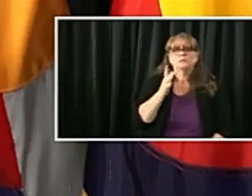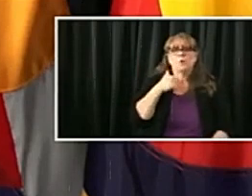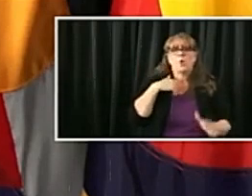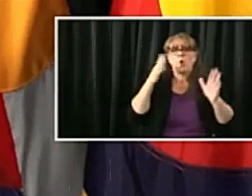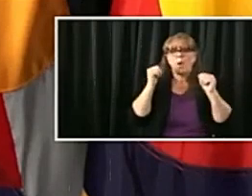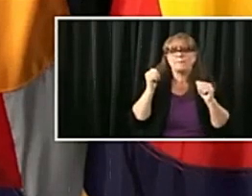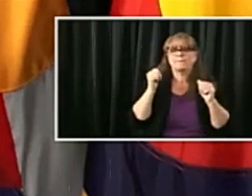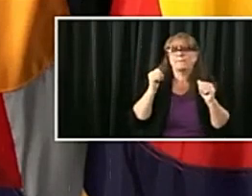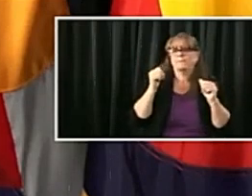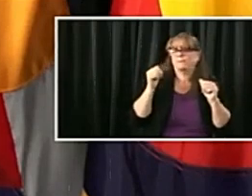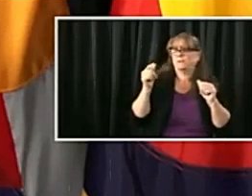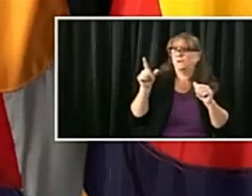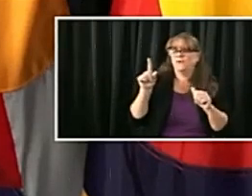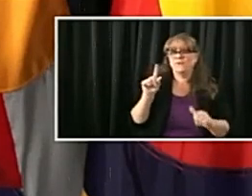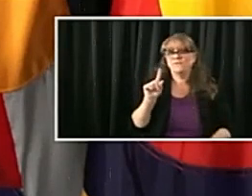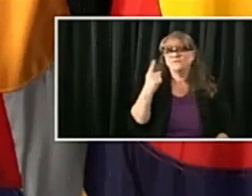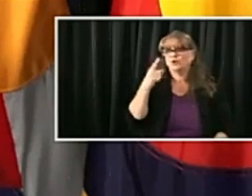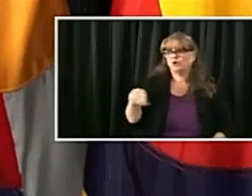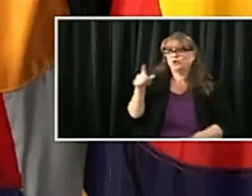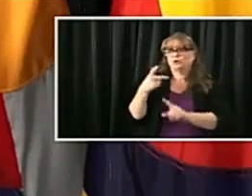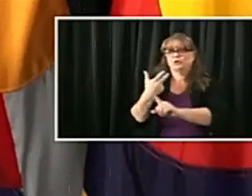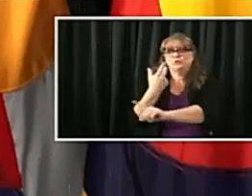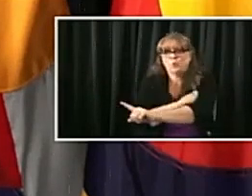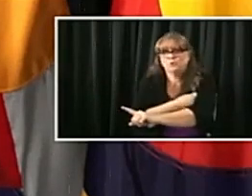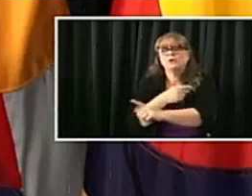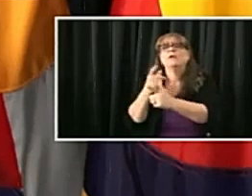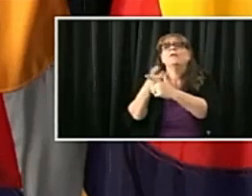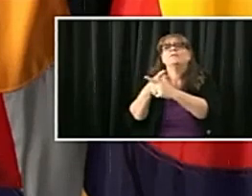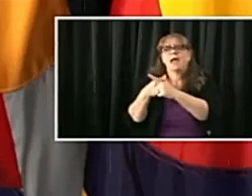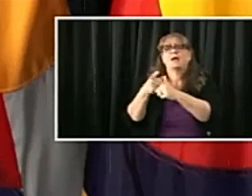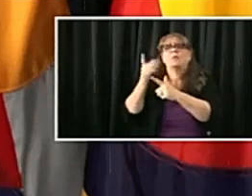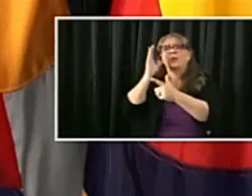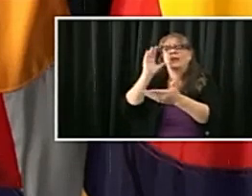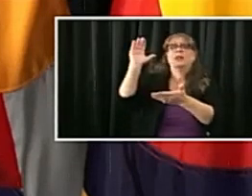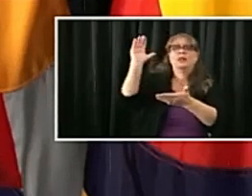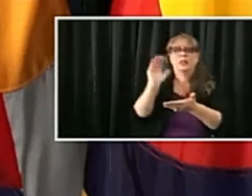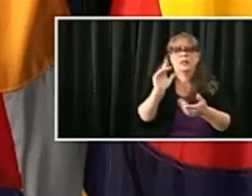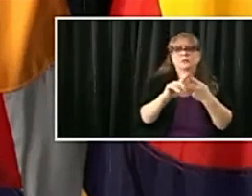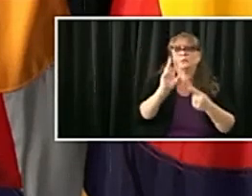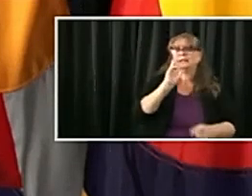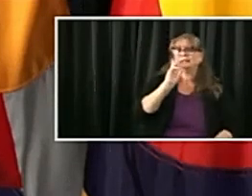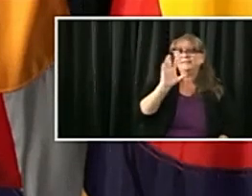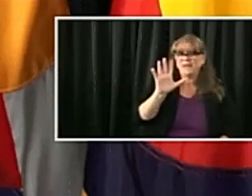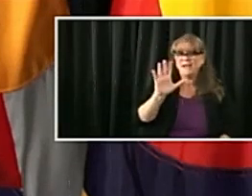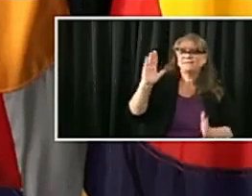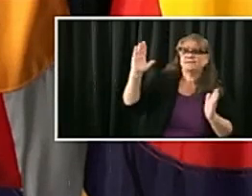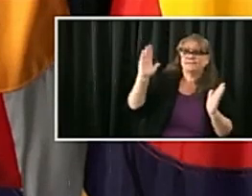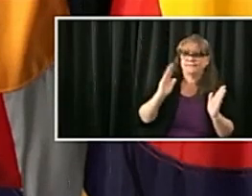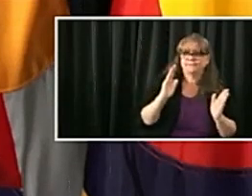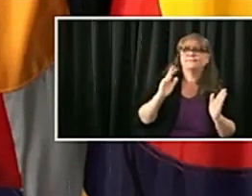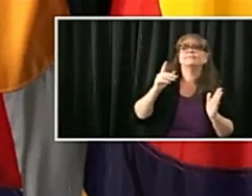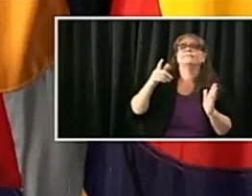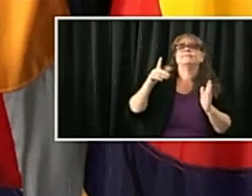the CDC guidelines for 65 and up and rapidly expanding to essential workforce, teachers, and many others.